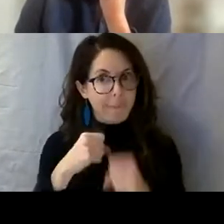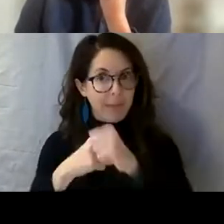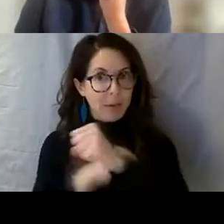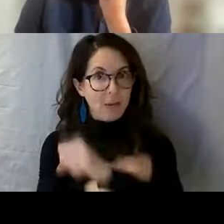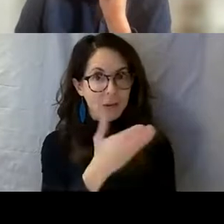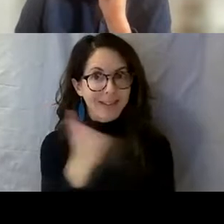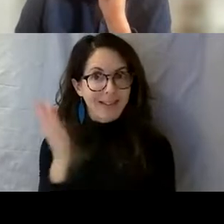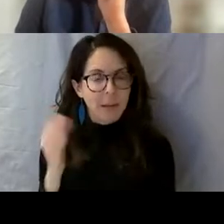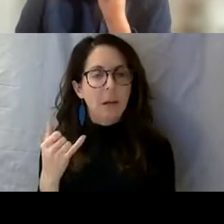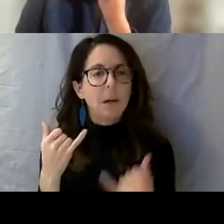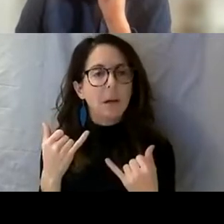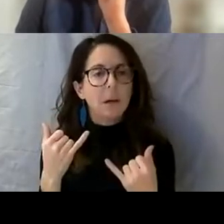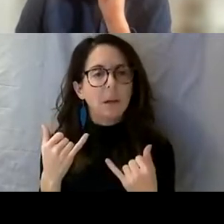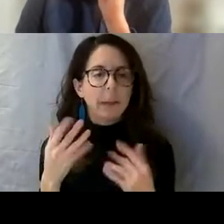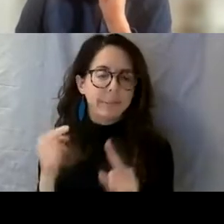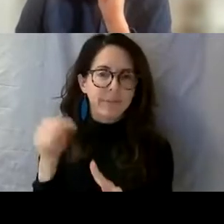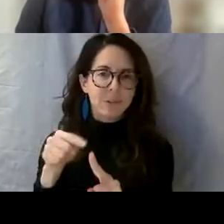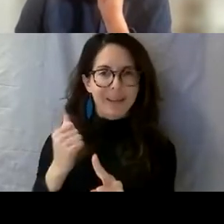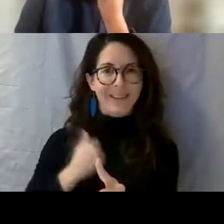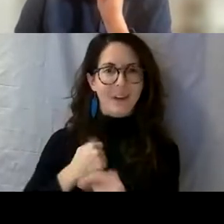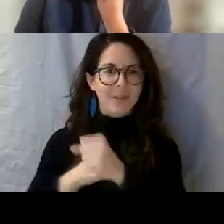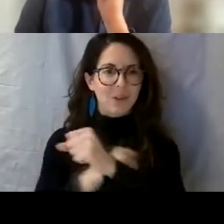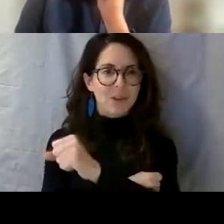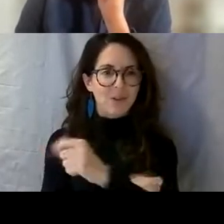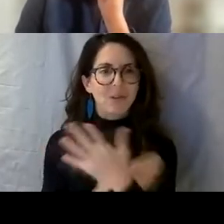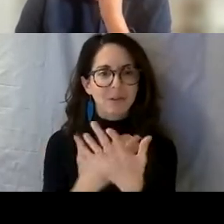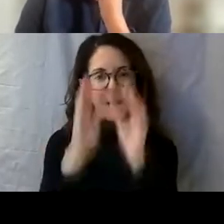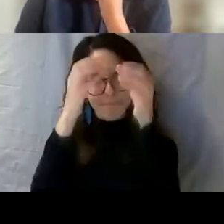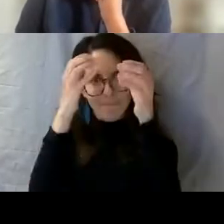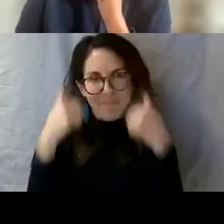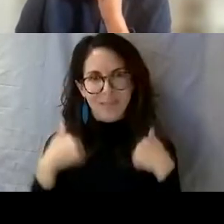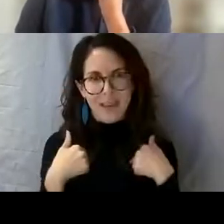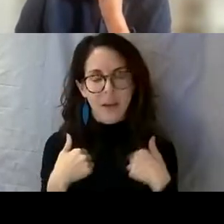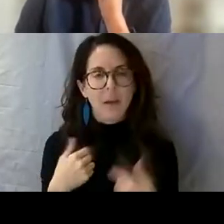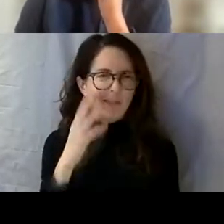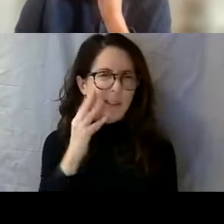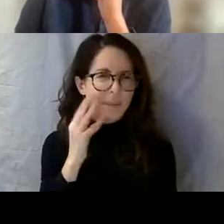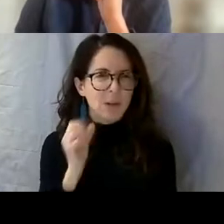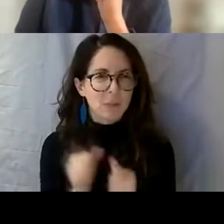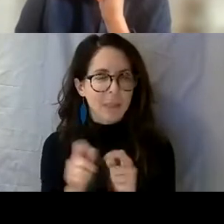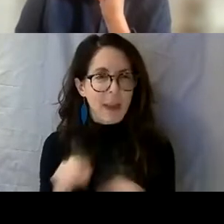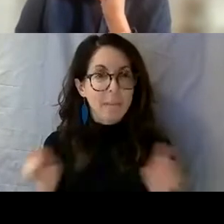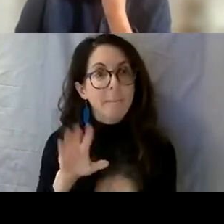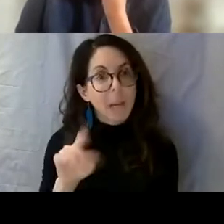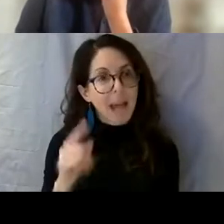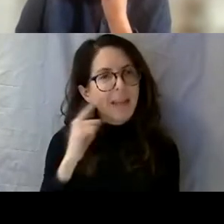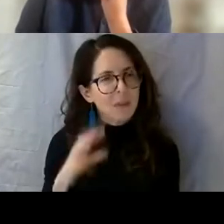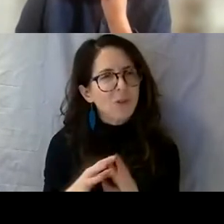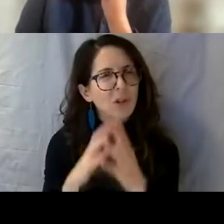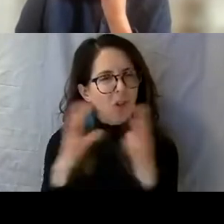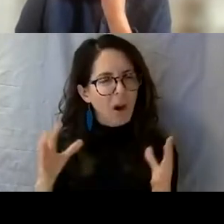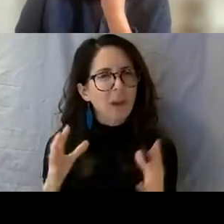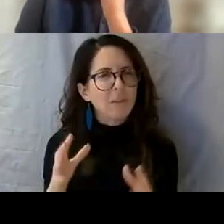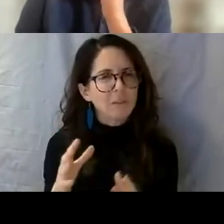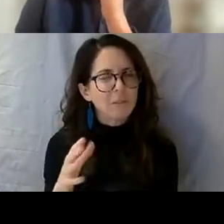foundations are, and I'm speaking about Canadian foundations here, which I know best. But I do think there's a lot of legitimate, you